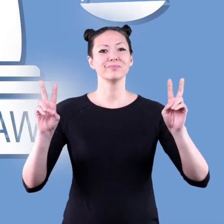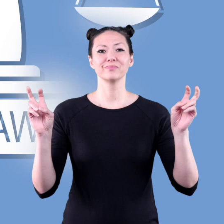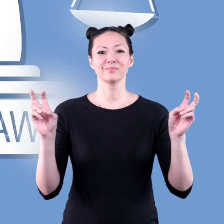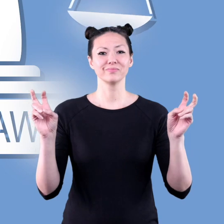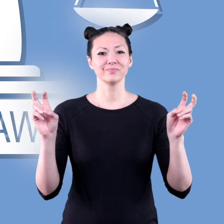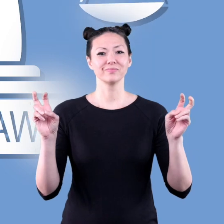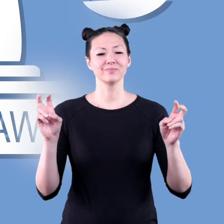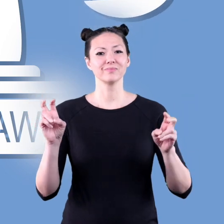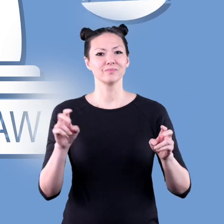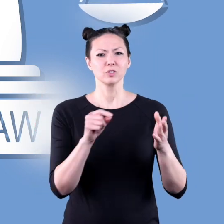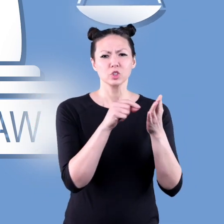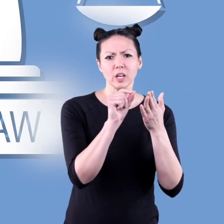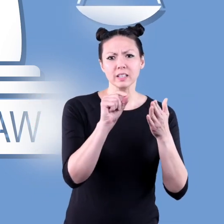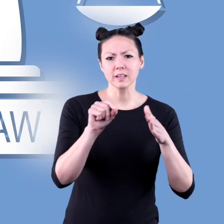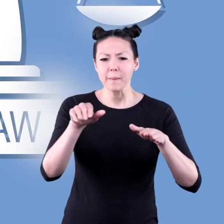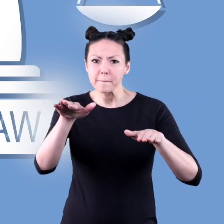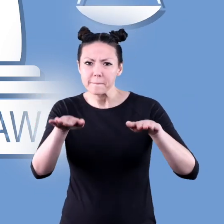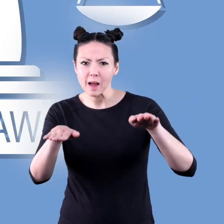checks and balances.